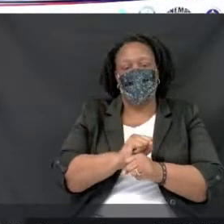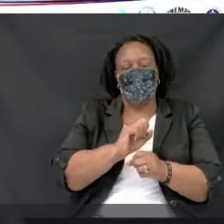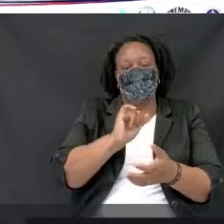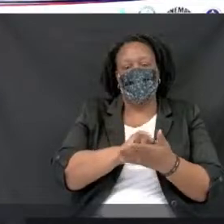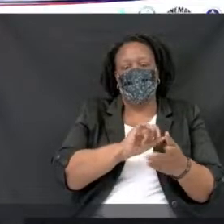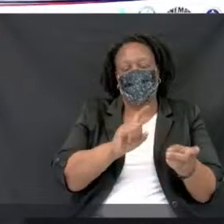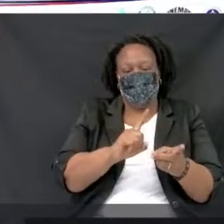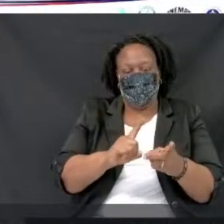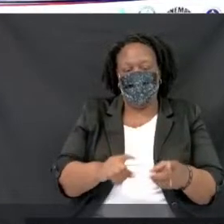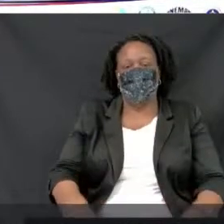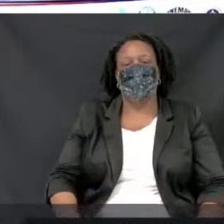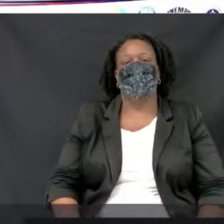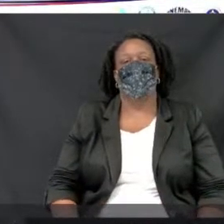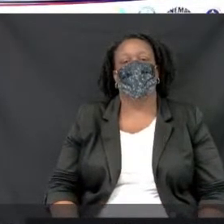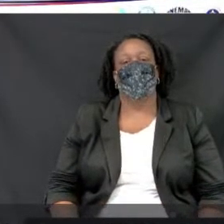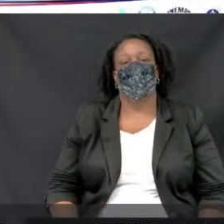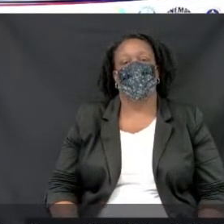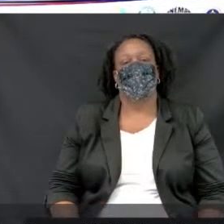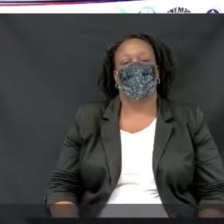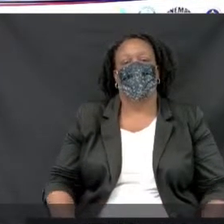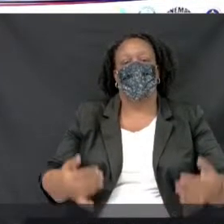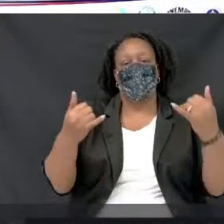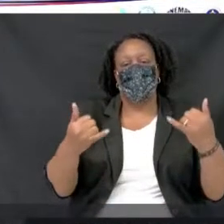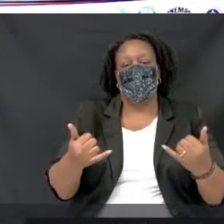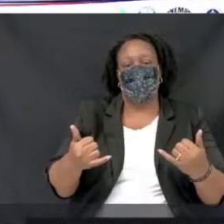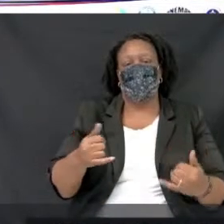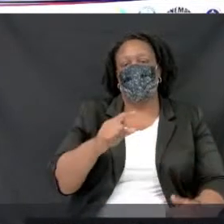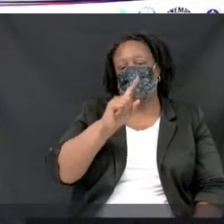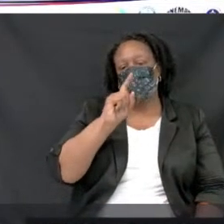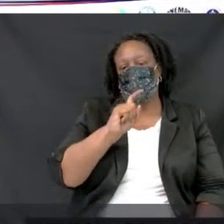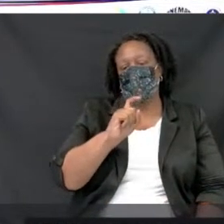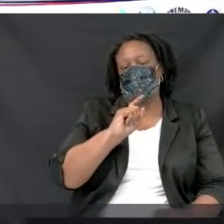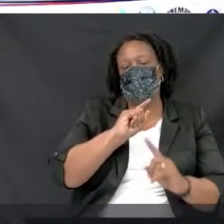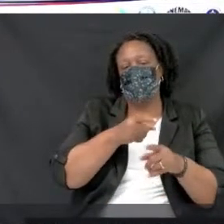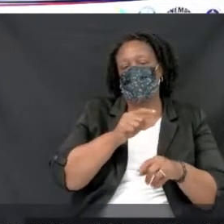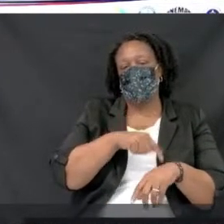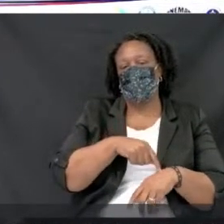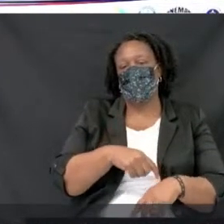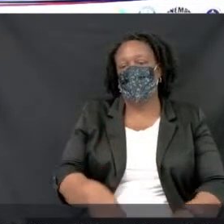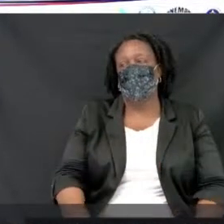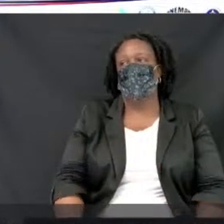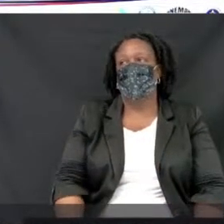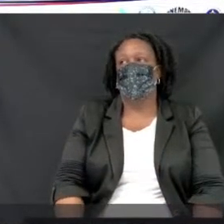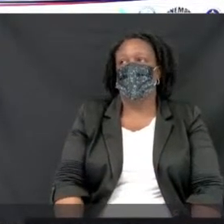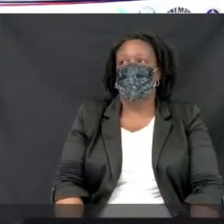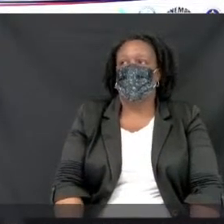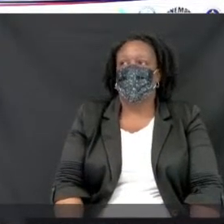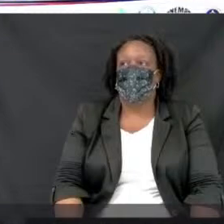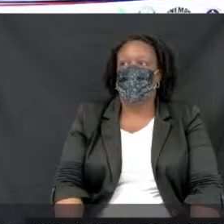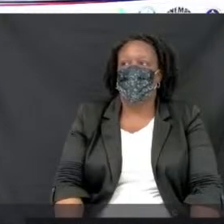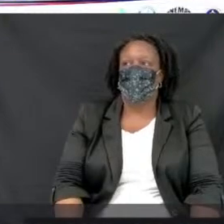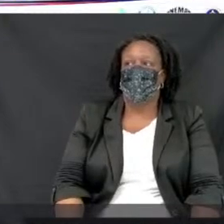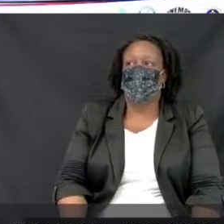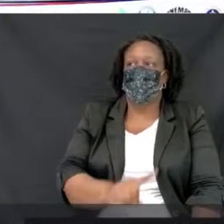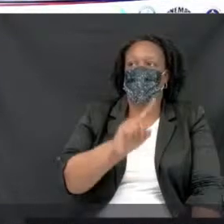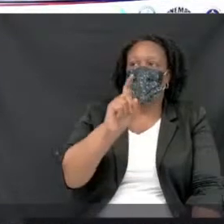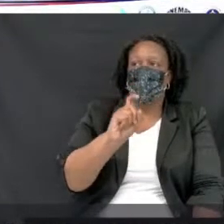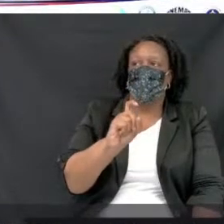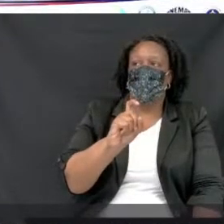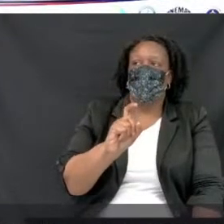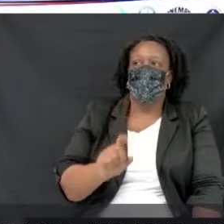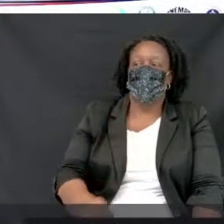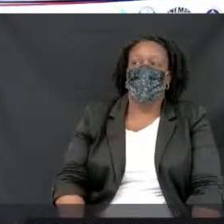We have now come to the question and answer segment, and the first question is,